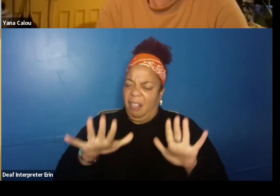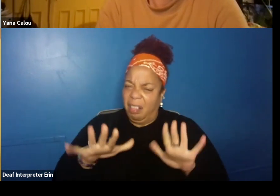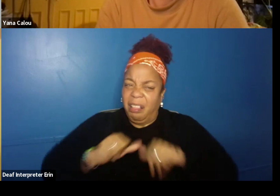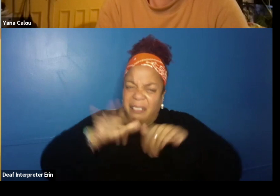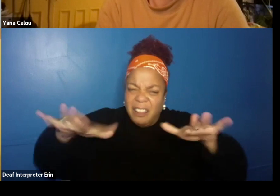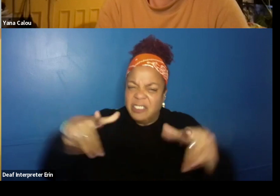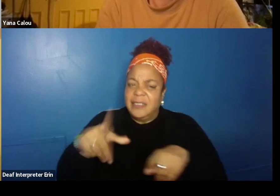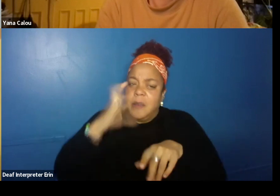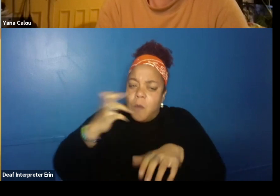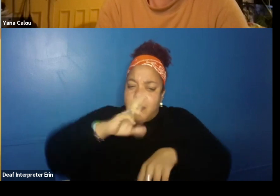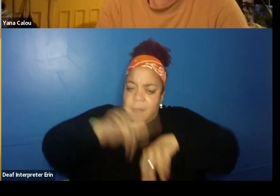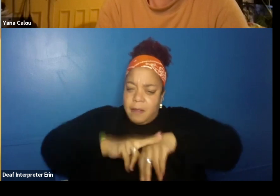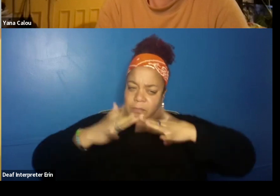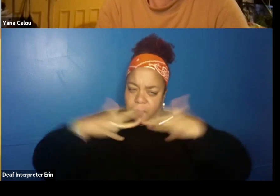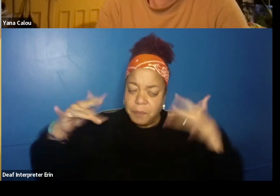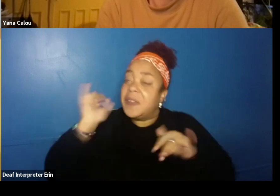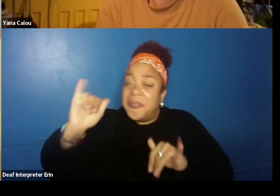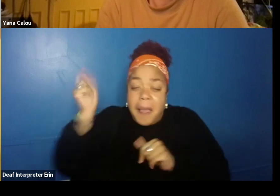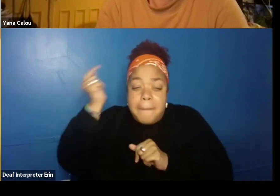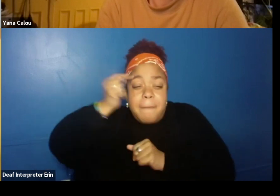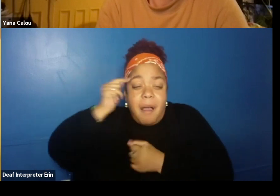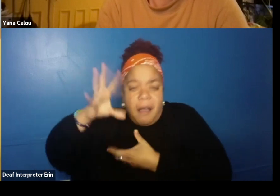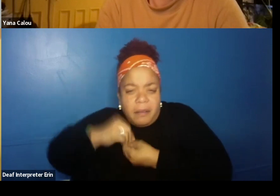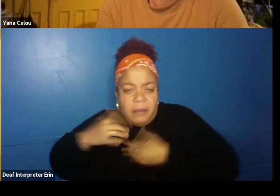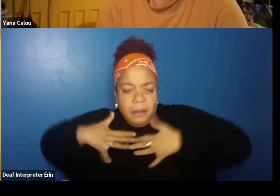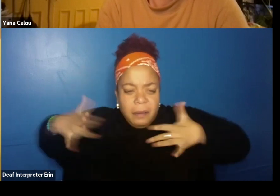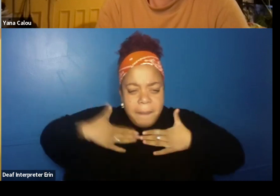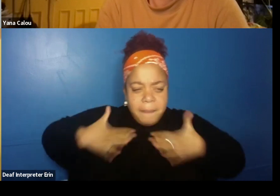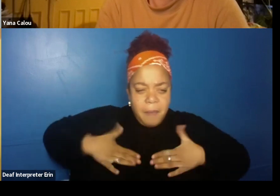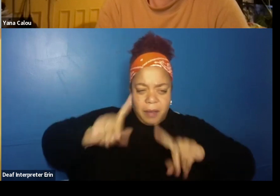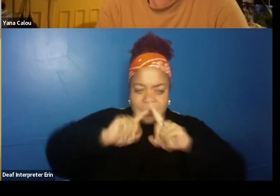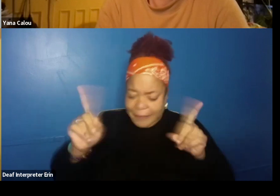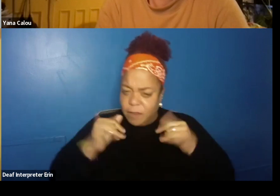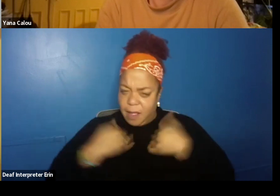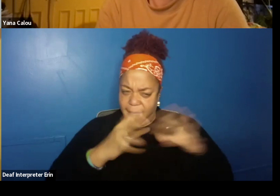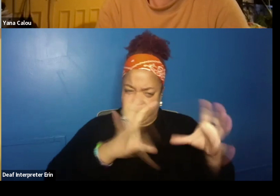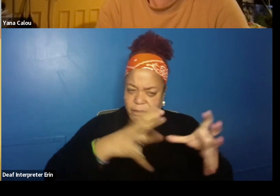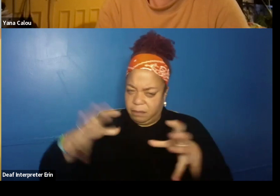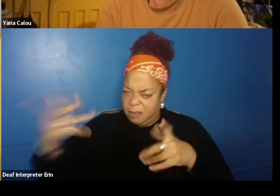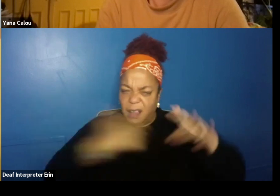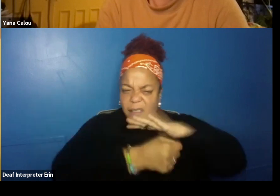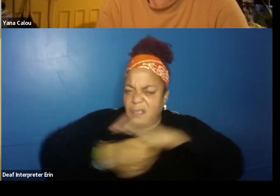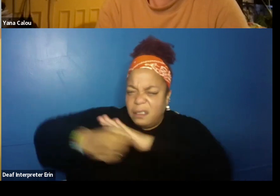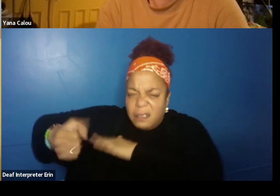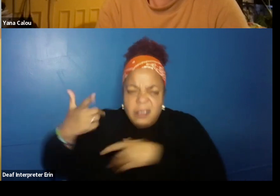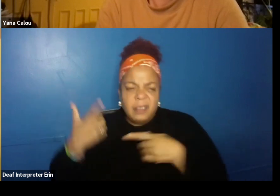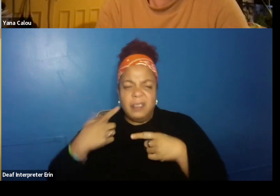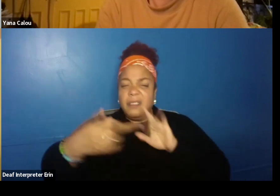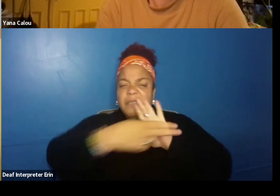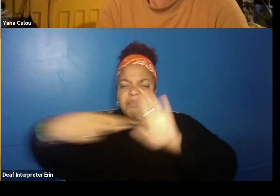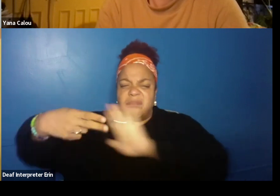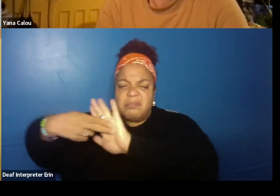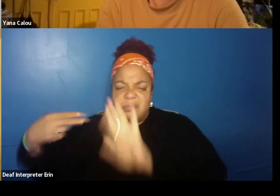differences to be categorized and assigned value. This myth is leveraged to uphold the white supremacist